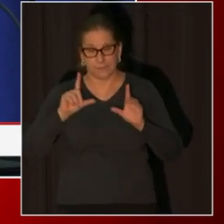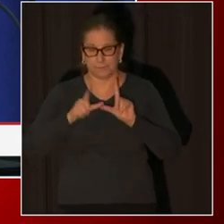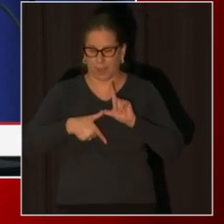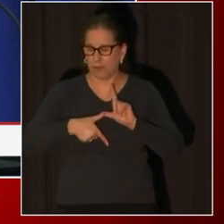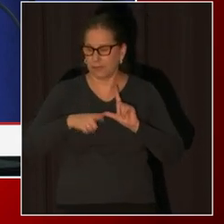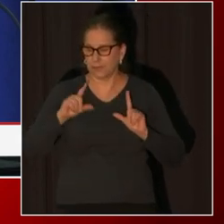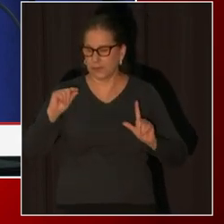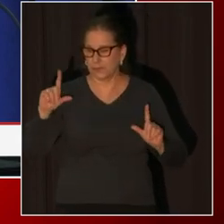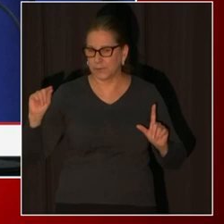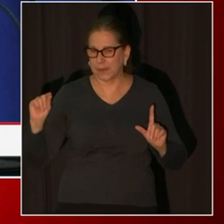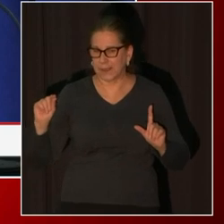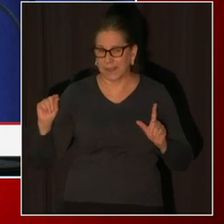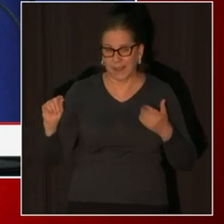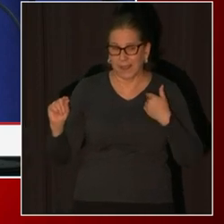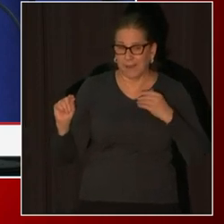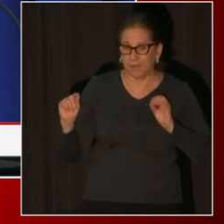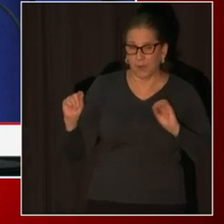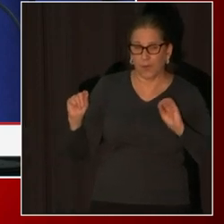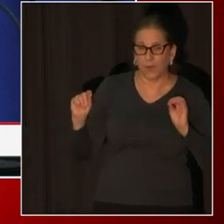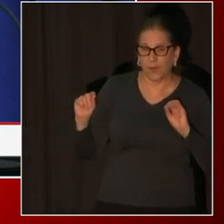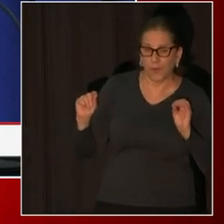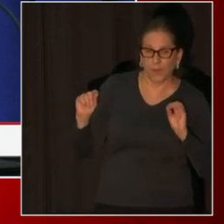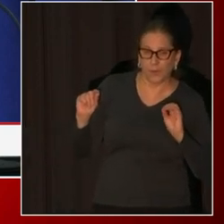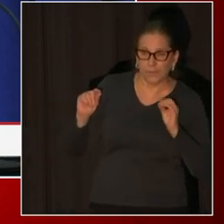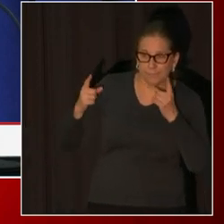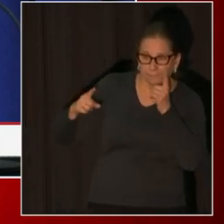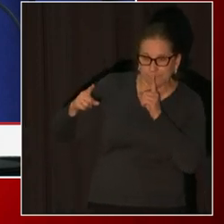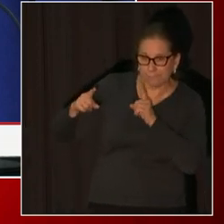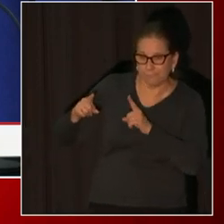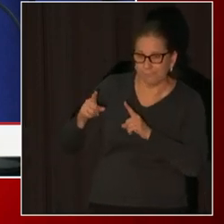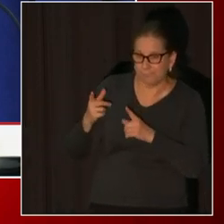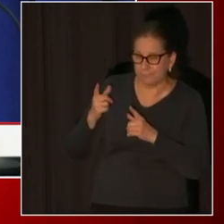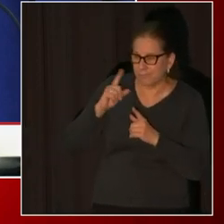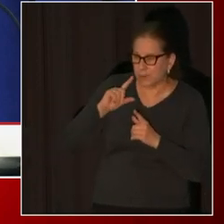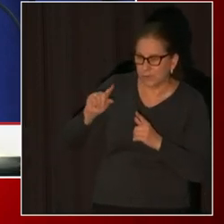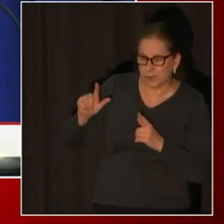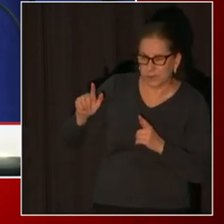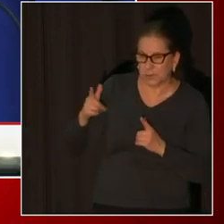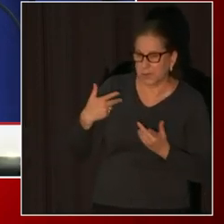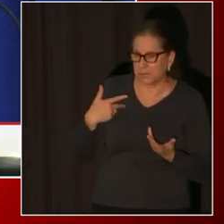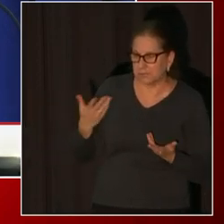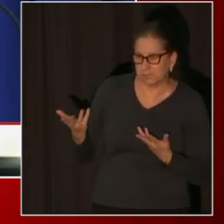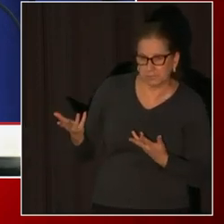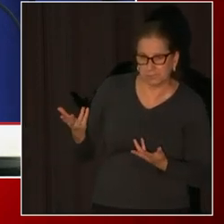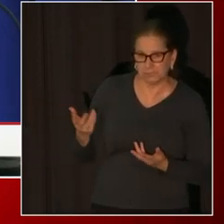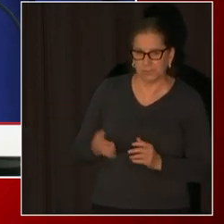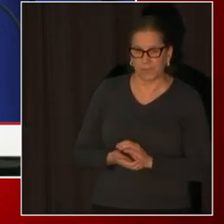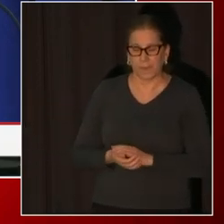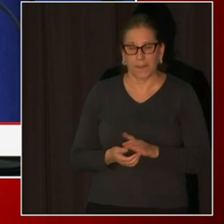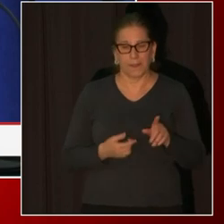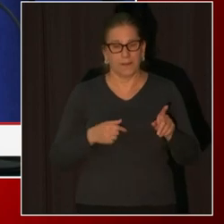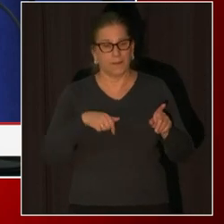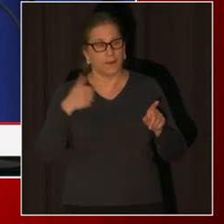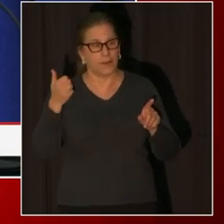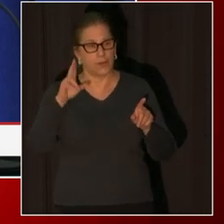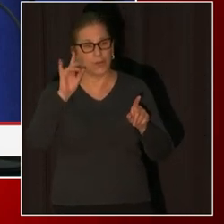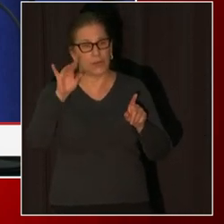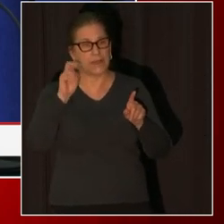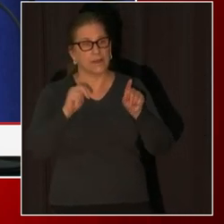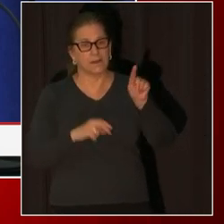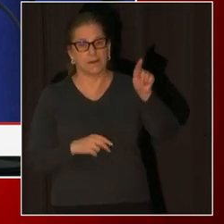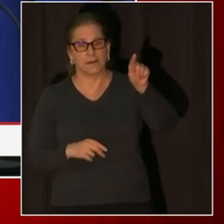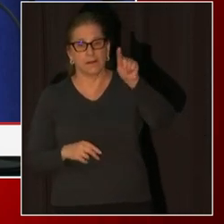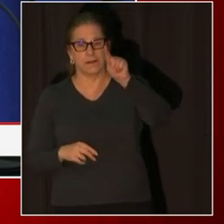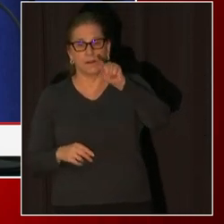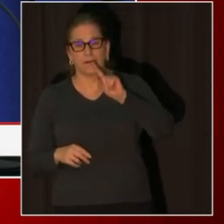collective bargaining agreements, going into 2021. However, there are other unions for which we do have a collective